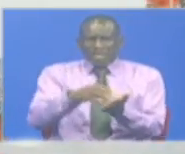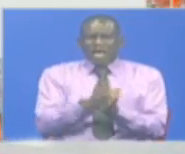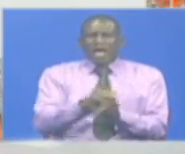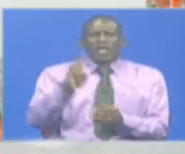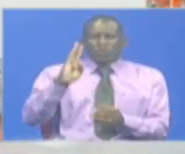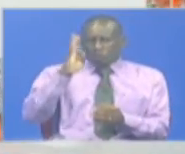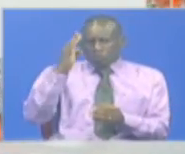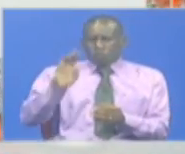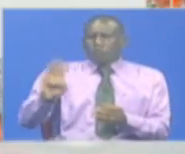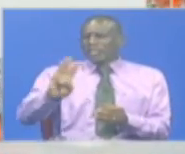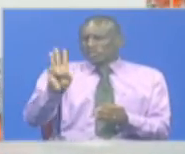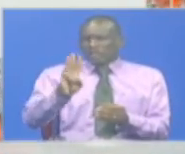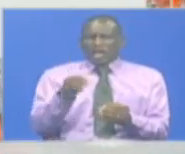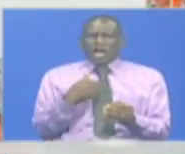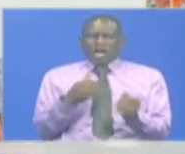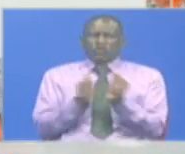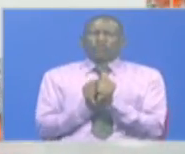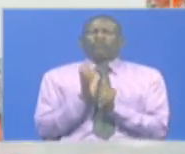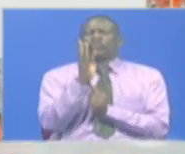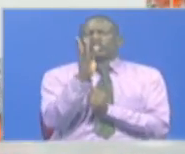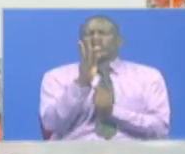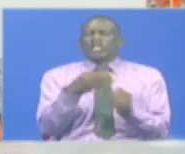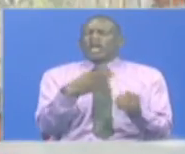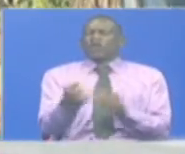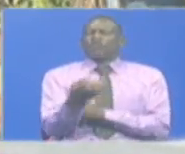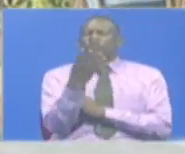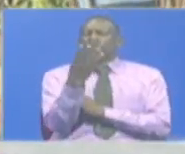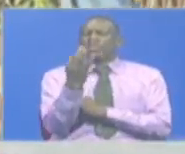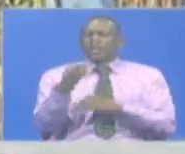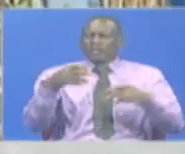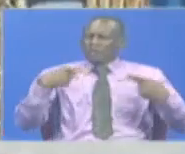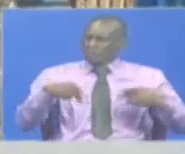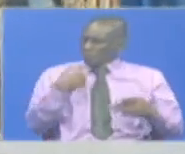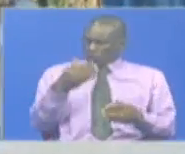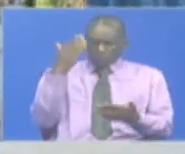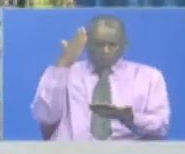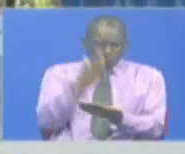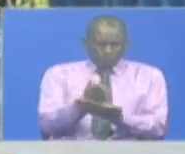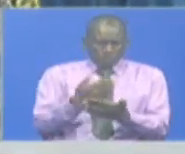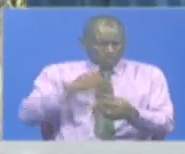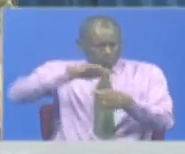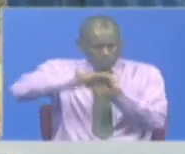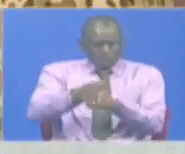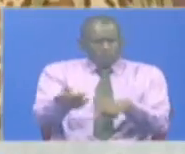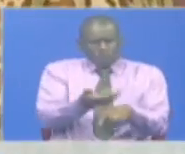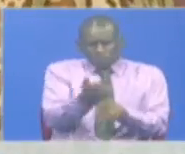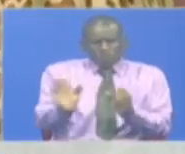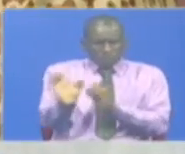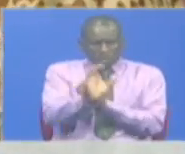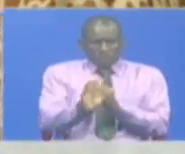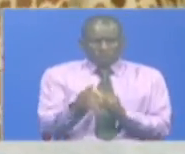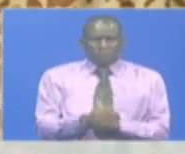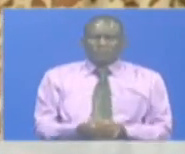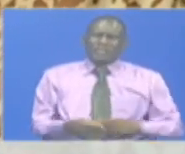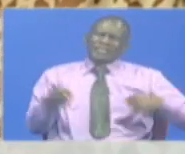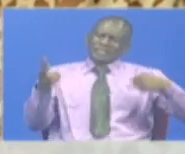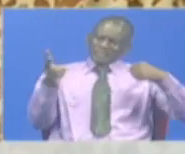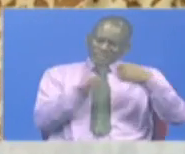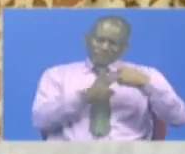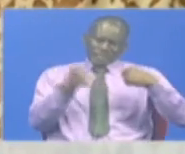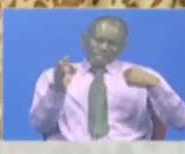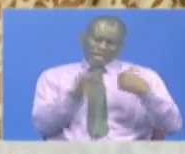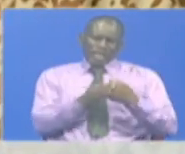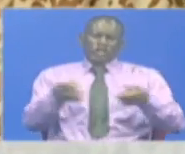border, had 14 of the 43 positive cases, and that number could have been higher. 78